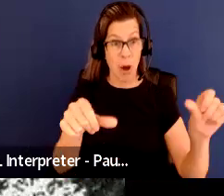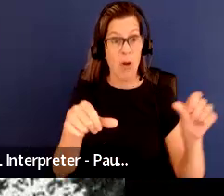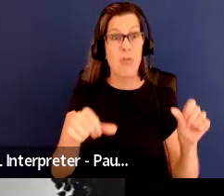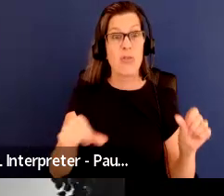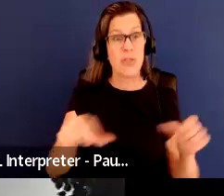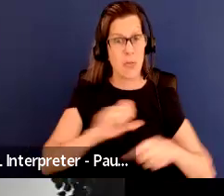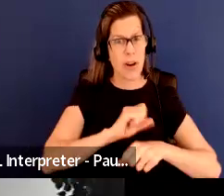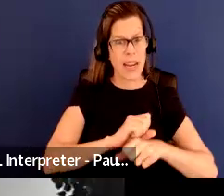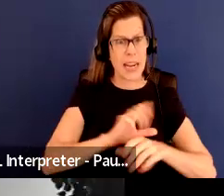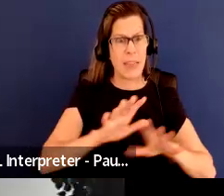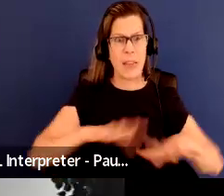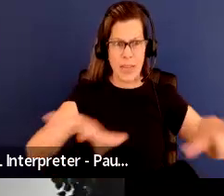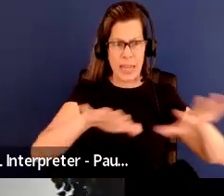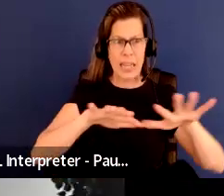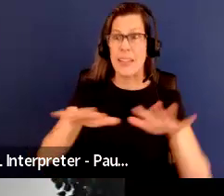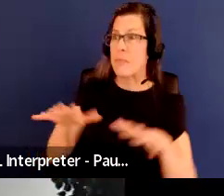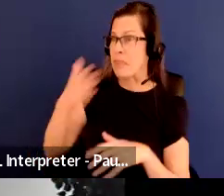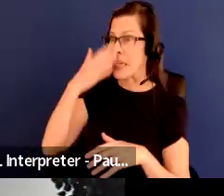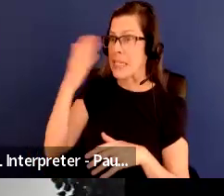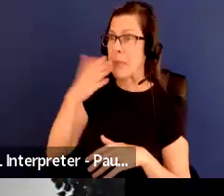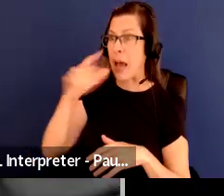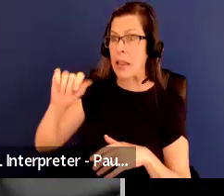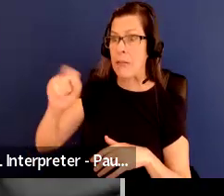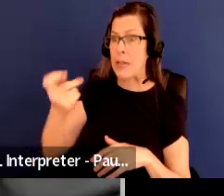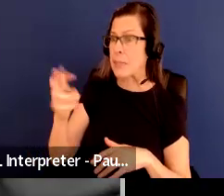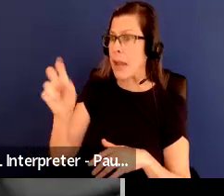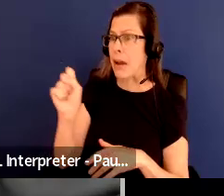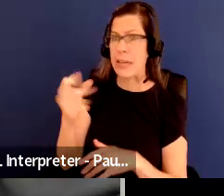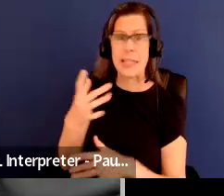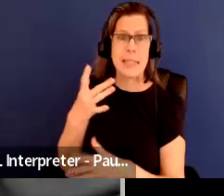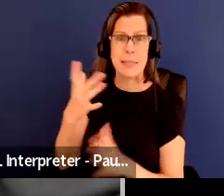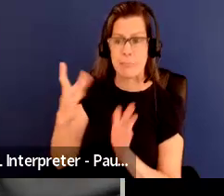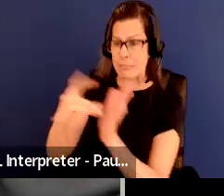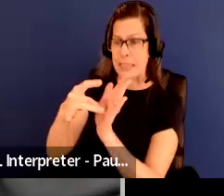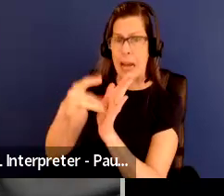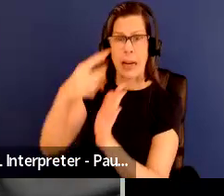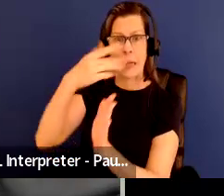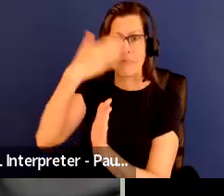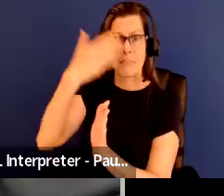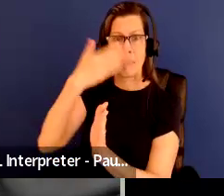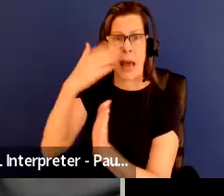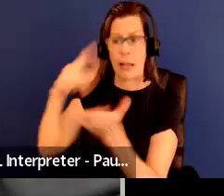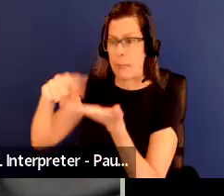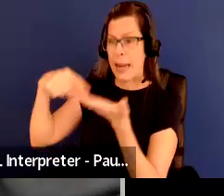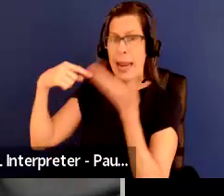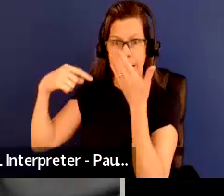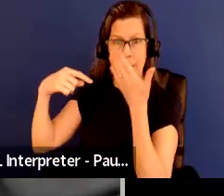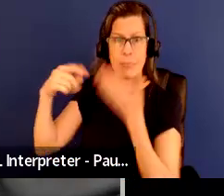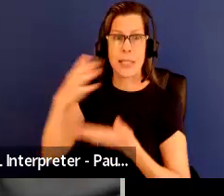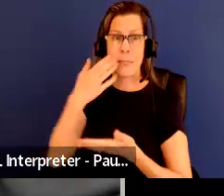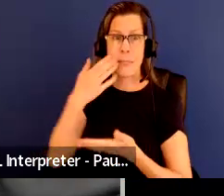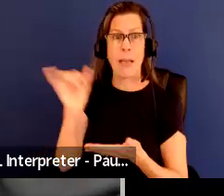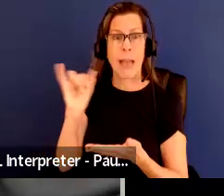you, Gustavo. Men and women working alongside each other in beloved community. I love